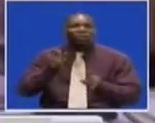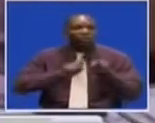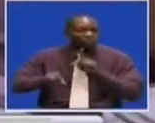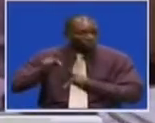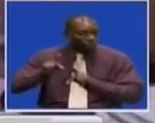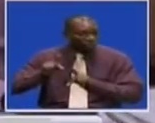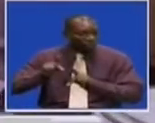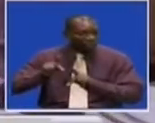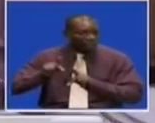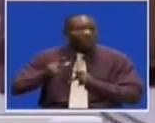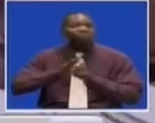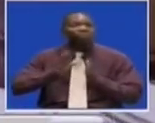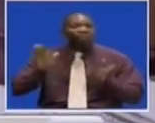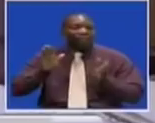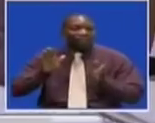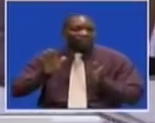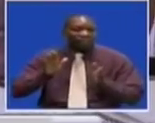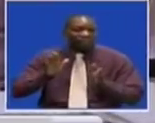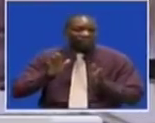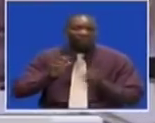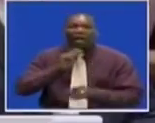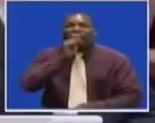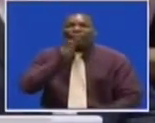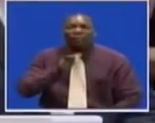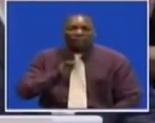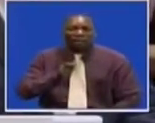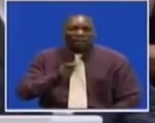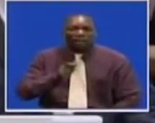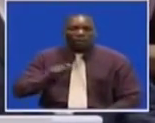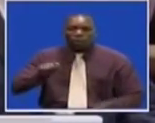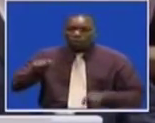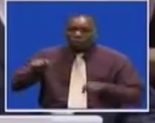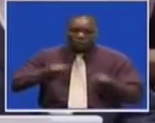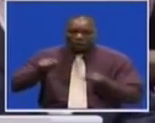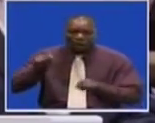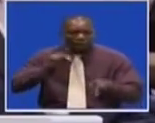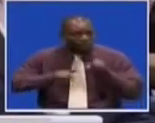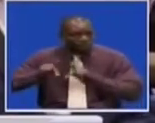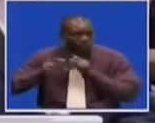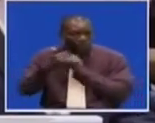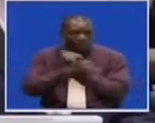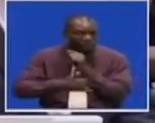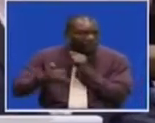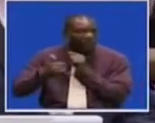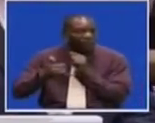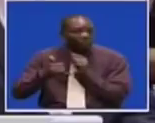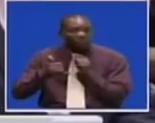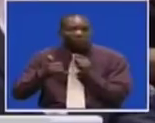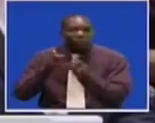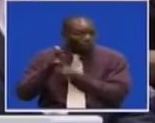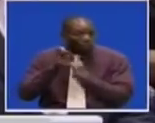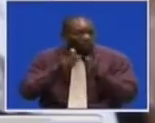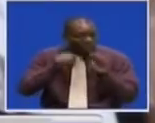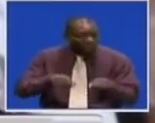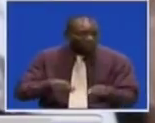overemphasized. You know, the media drives people and countries to war. The media